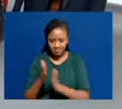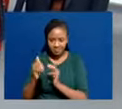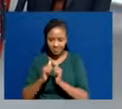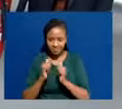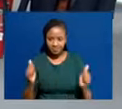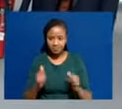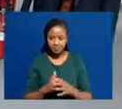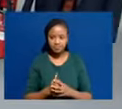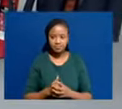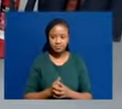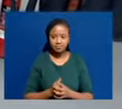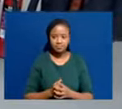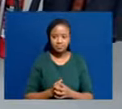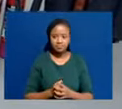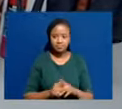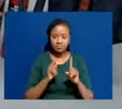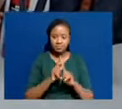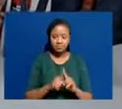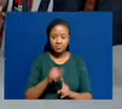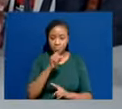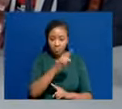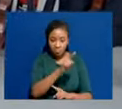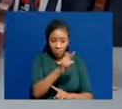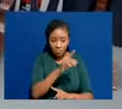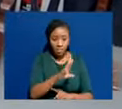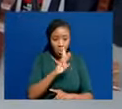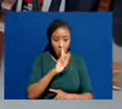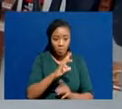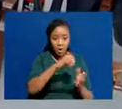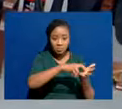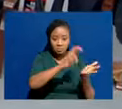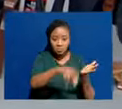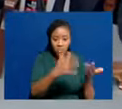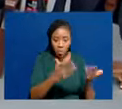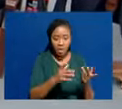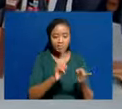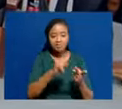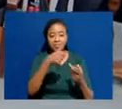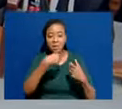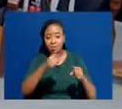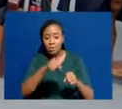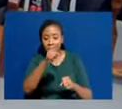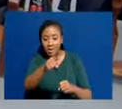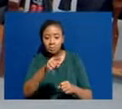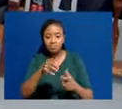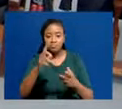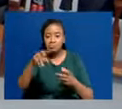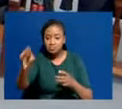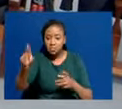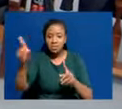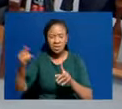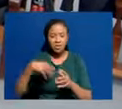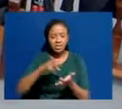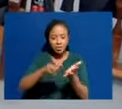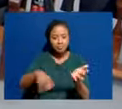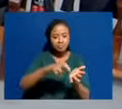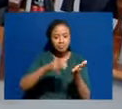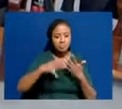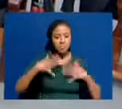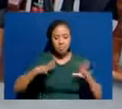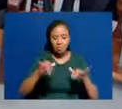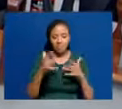circle there, the CBD. This is your drop-off point for Uber. This is your drop-off point for Boda Boda. It is ongoing, so it is working. Yeah. It may